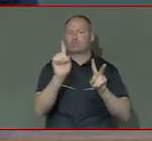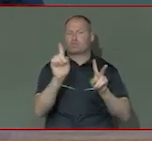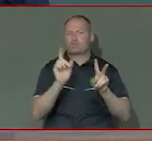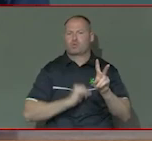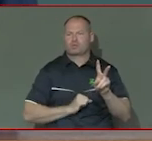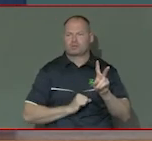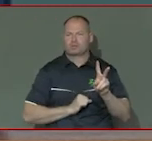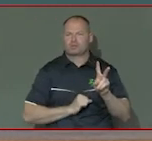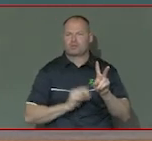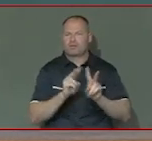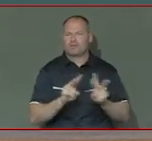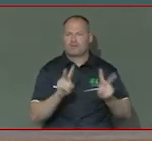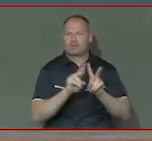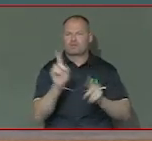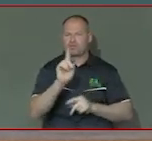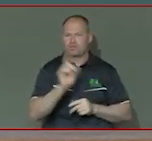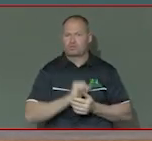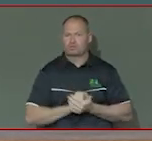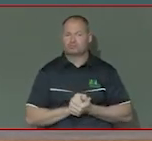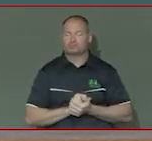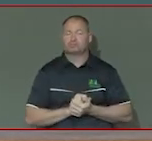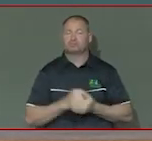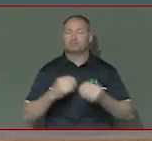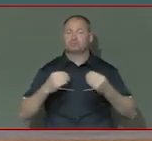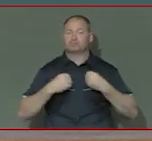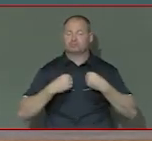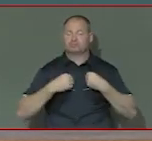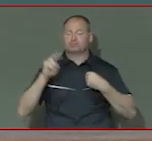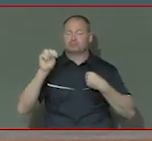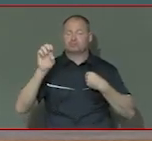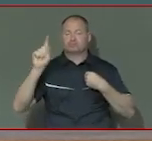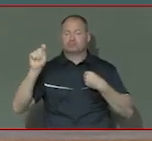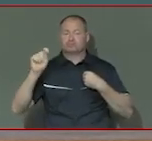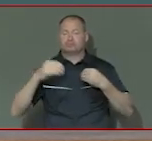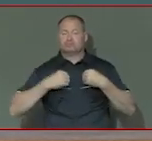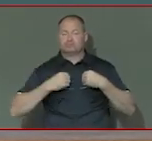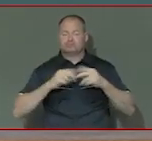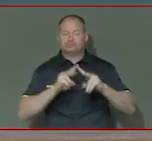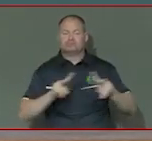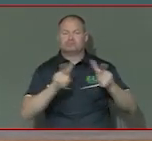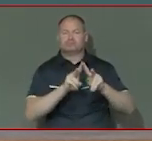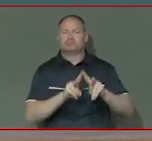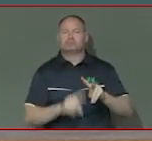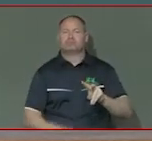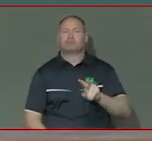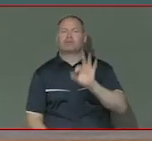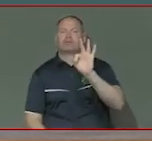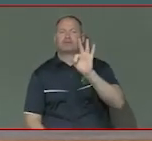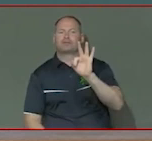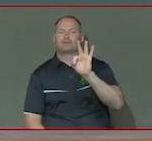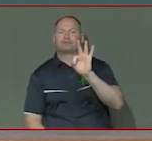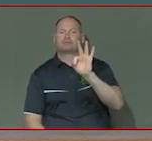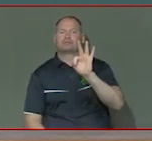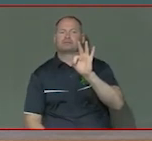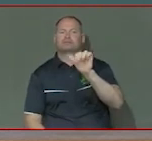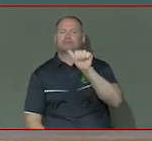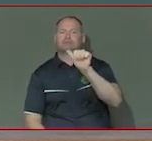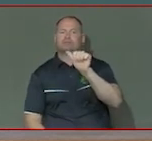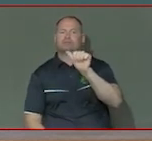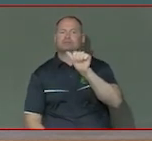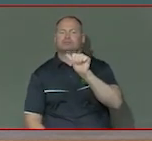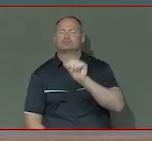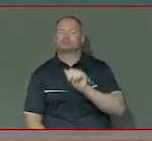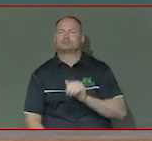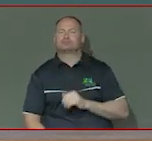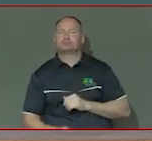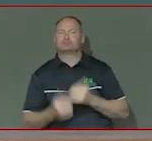worth? So if my net asset value is 360 cents, how do we get that?